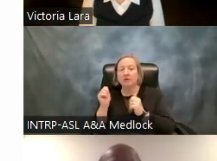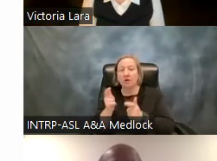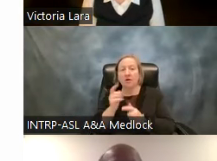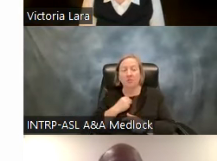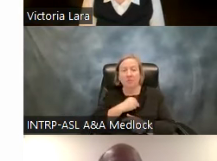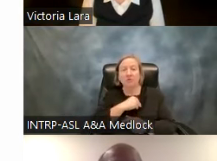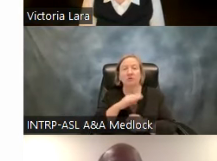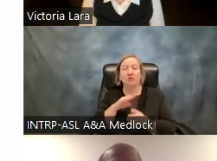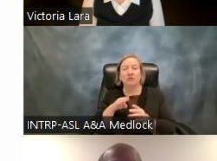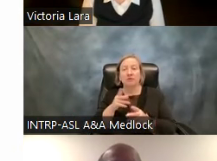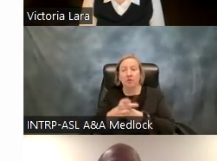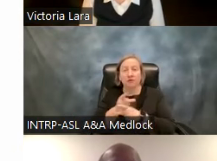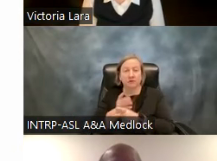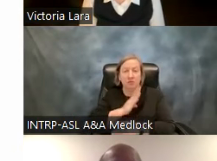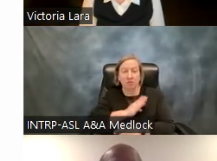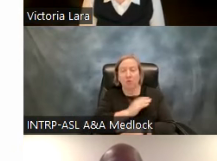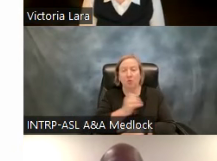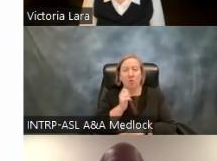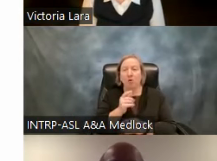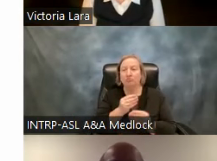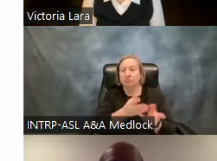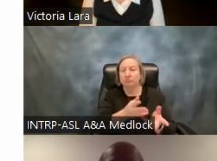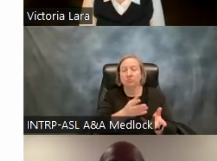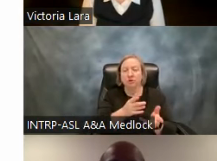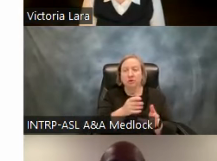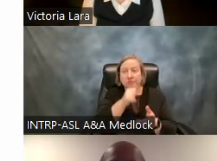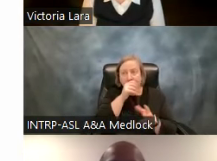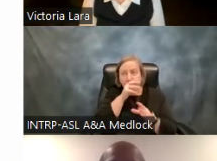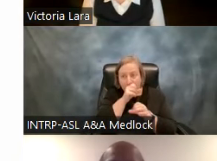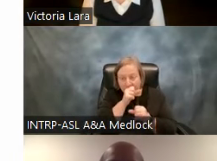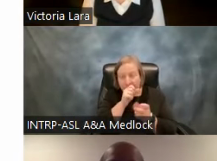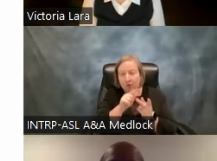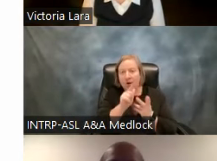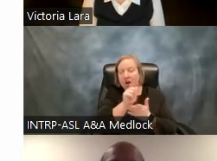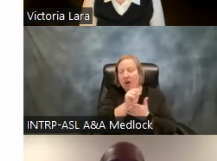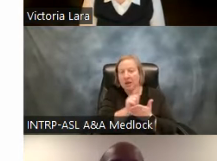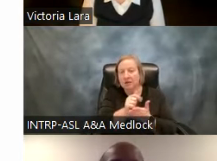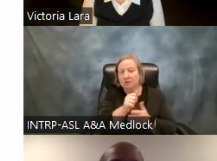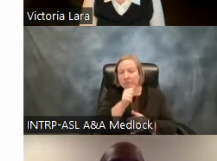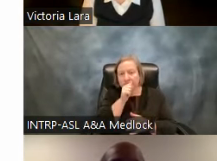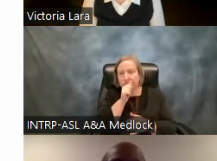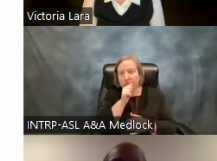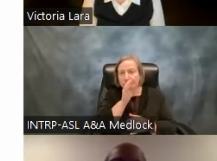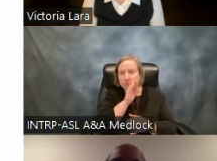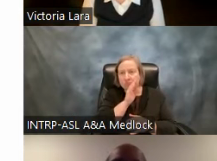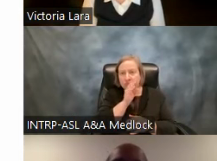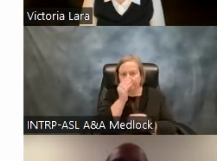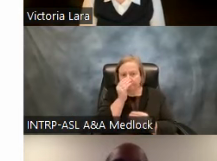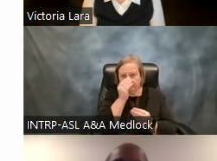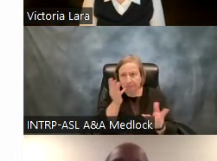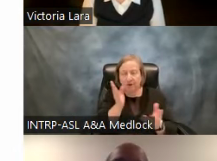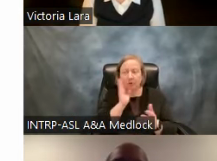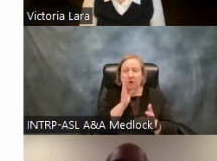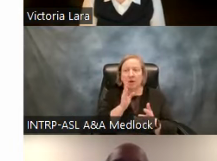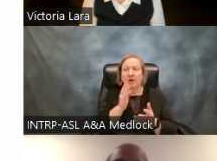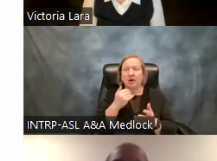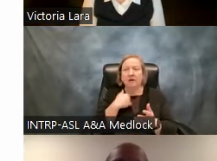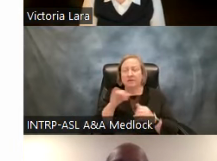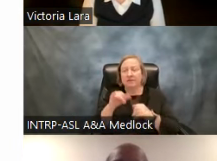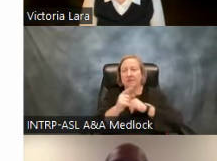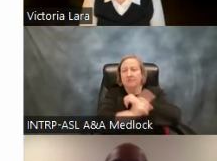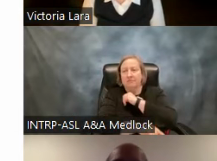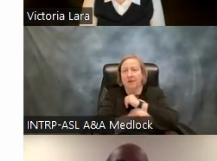Board shall not disclose confidential or legally privileged information or records, and shall be subject to the same penalties as the